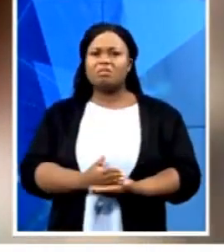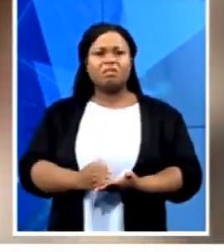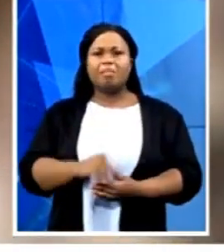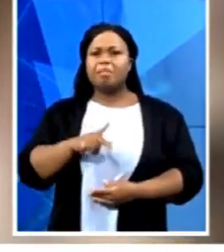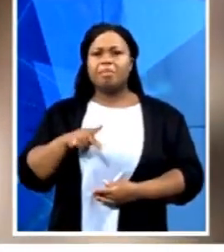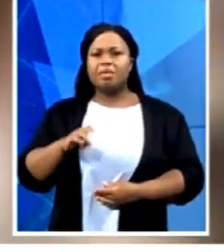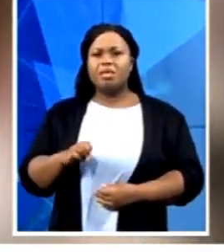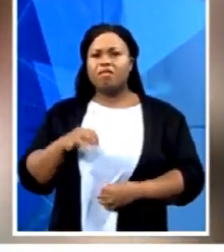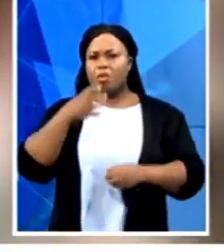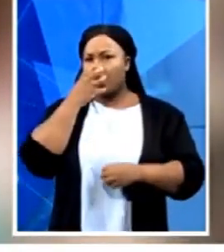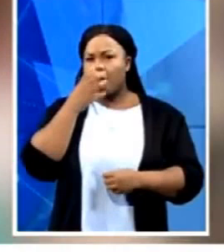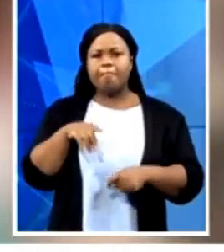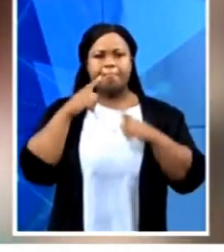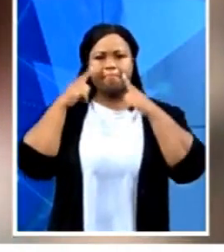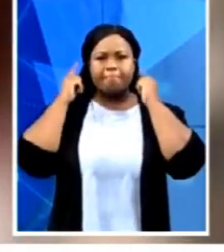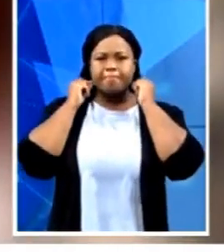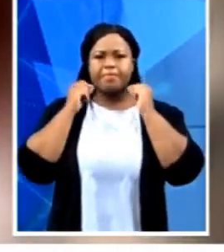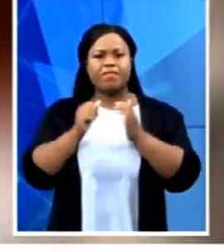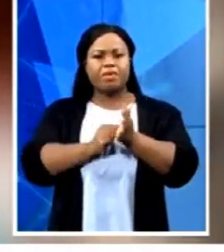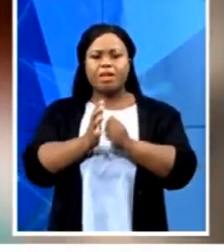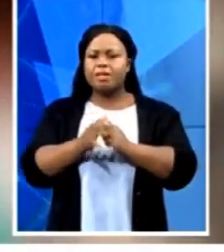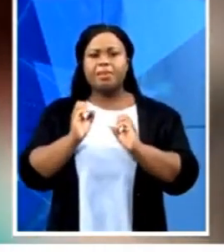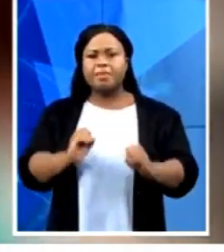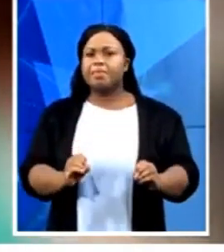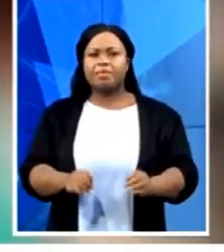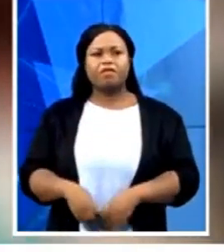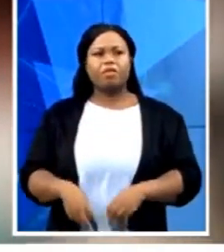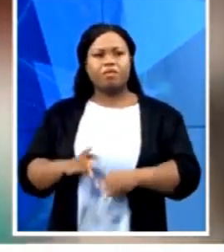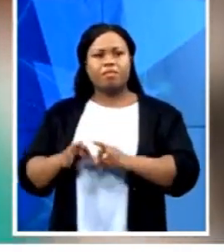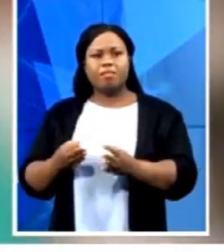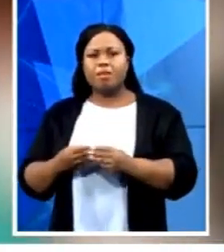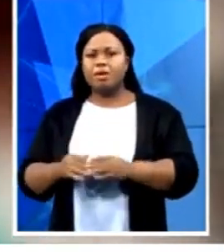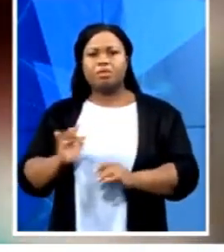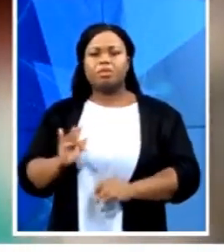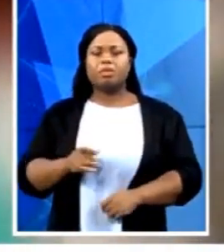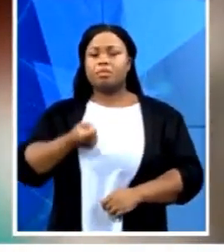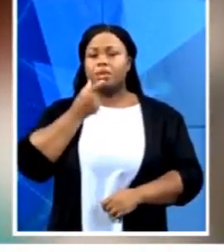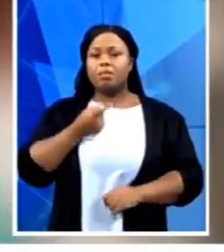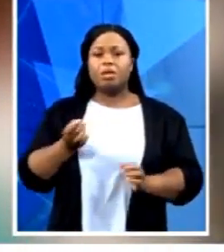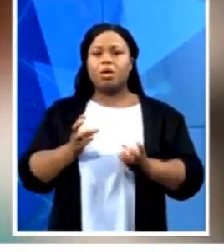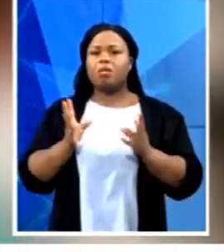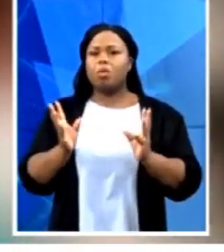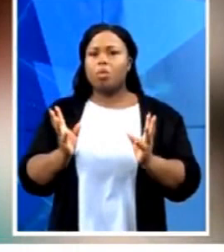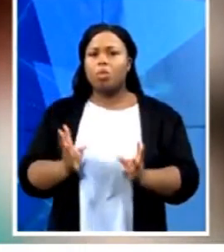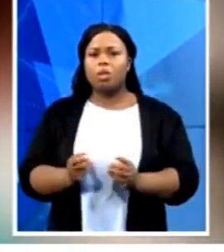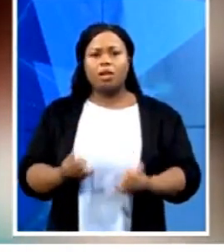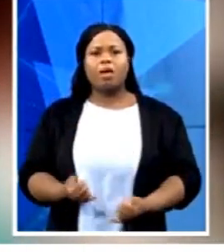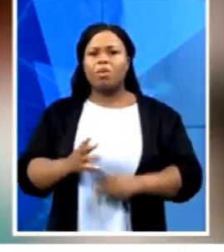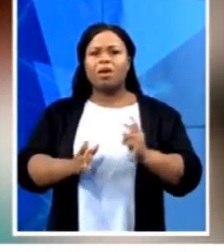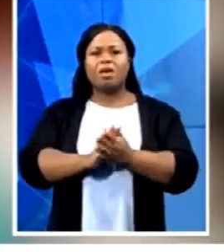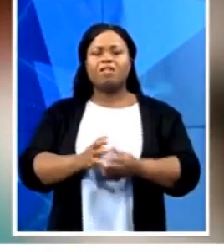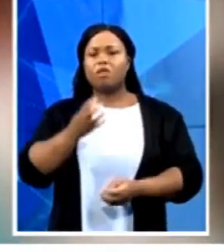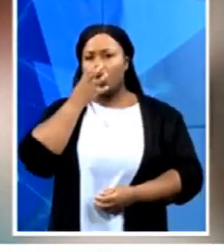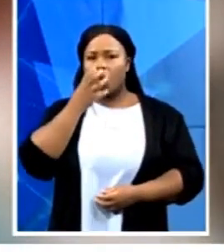patients that come to the hospital. We're running out of medications, we're running out of equipment, and we're even running out of oxygen, which is something that patients that